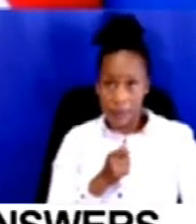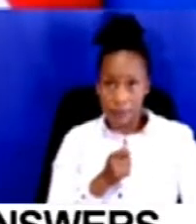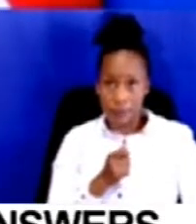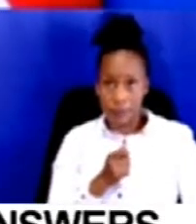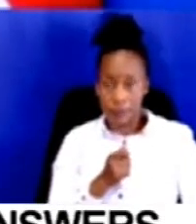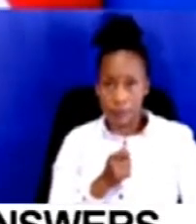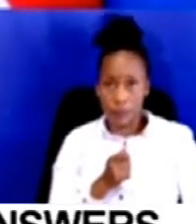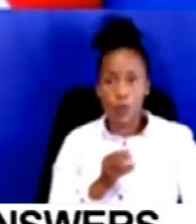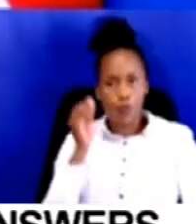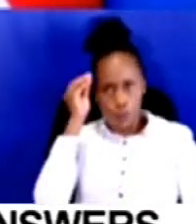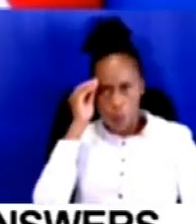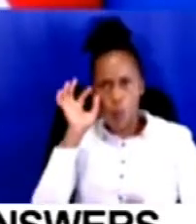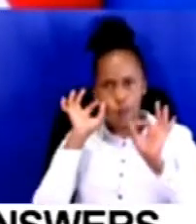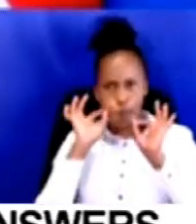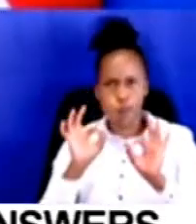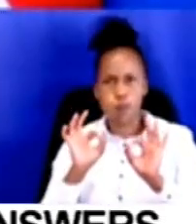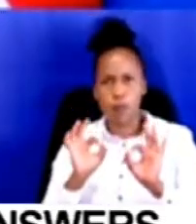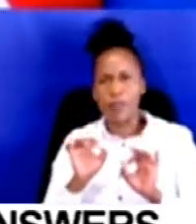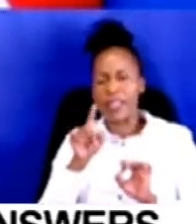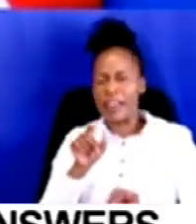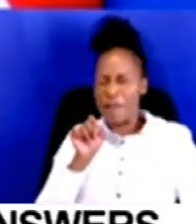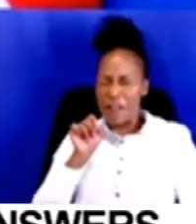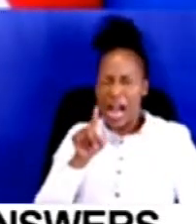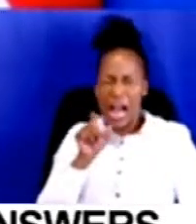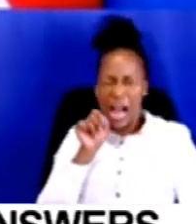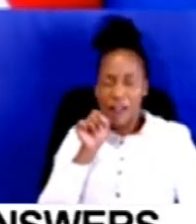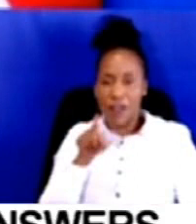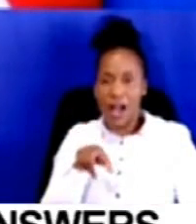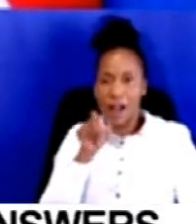we know very well that is far from